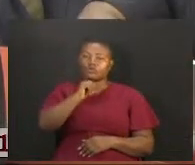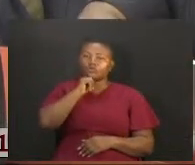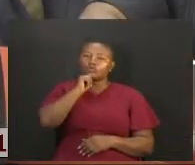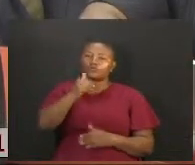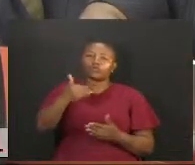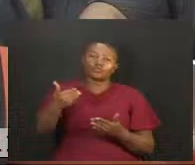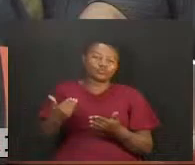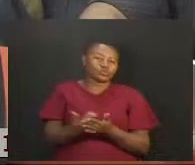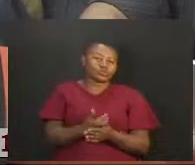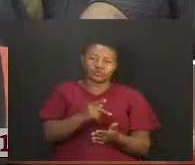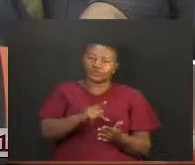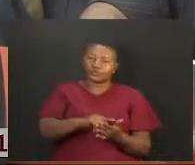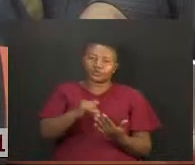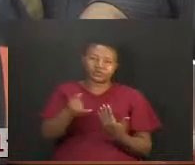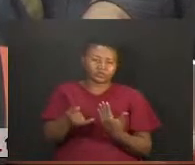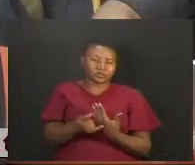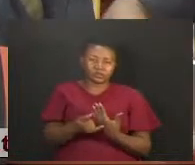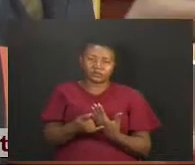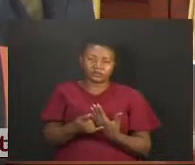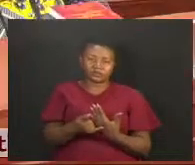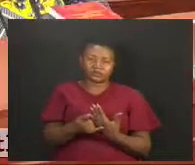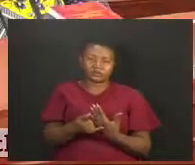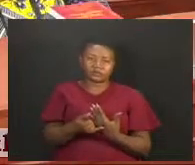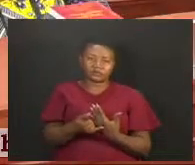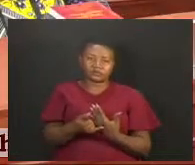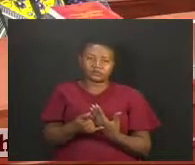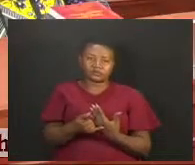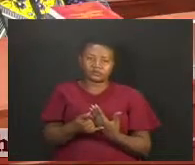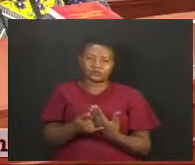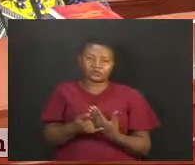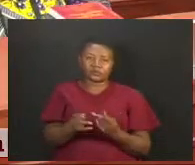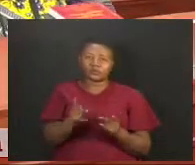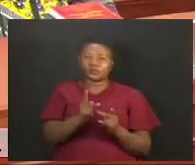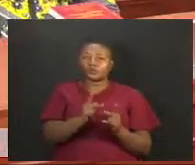new project. So don't.